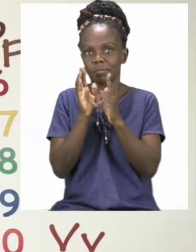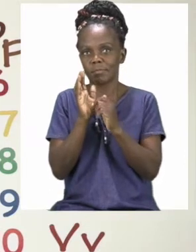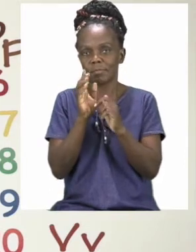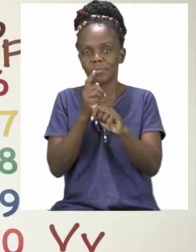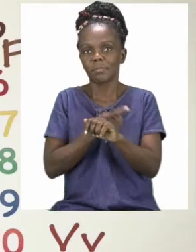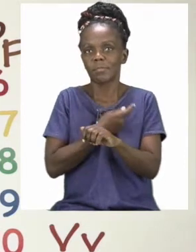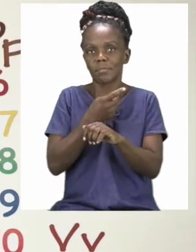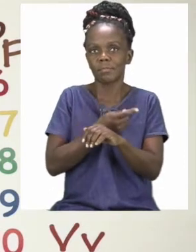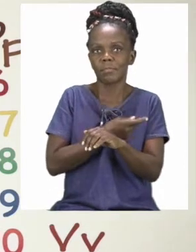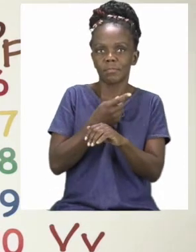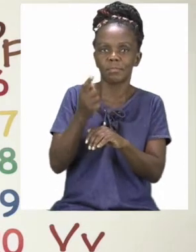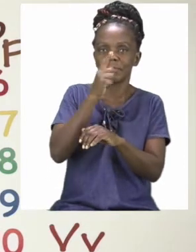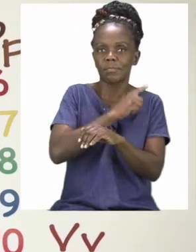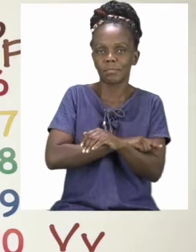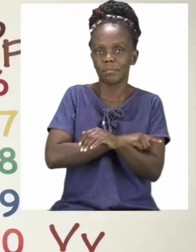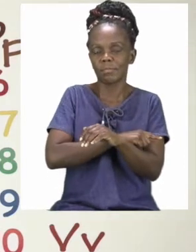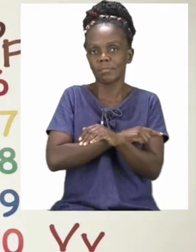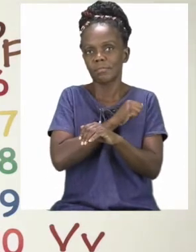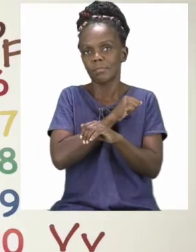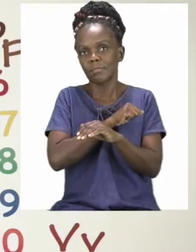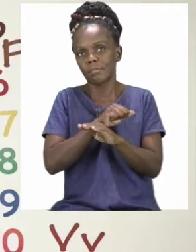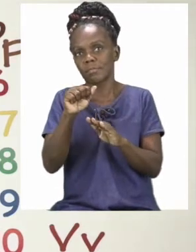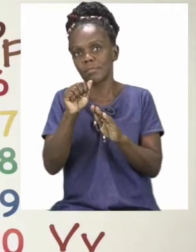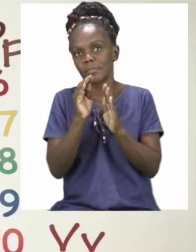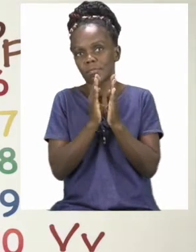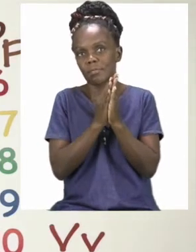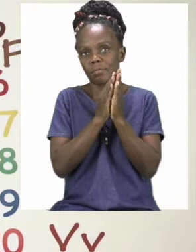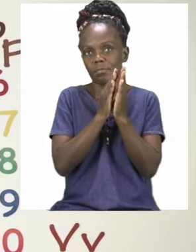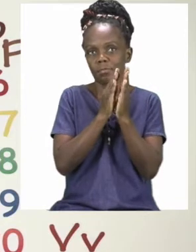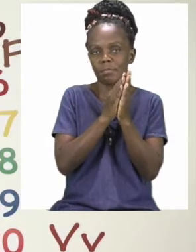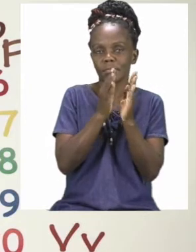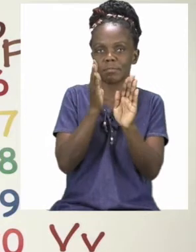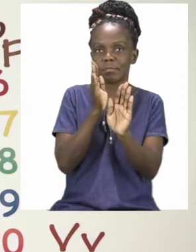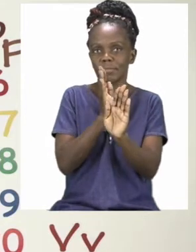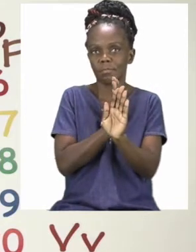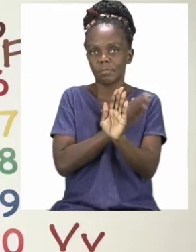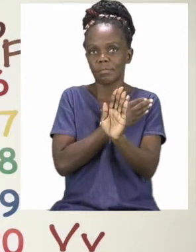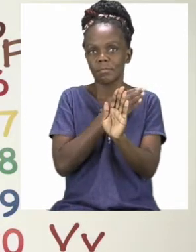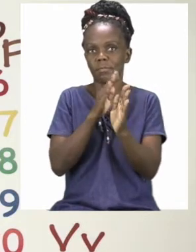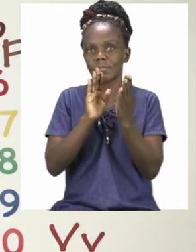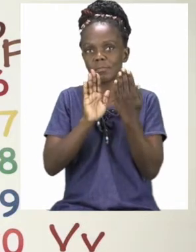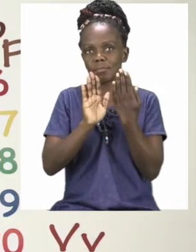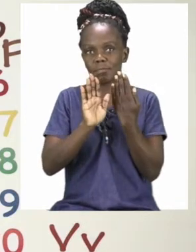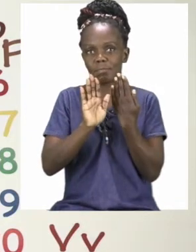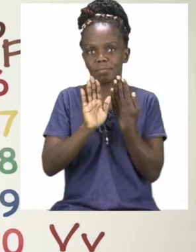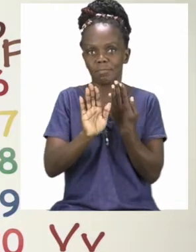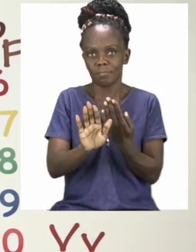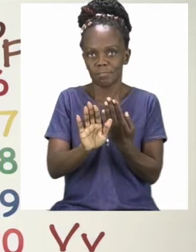Sanitize every day so the germs can stay